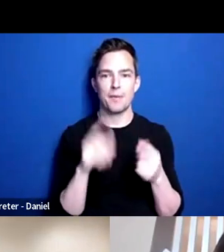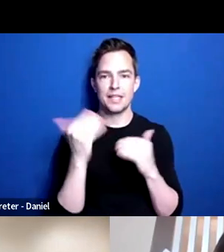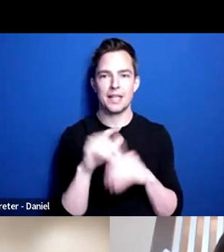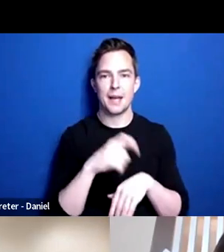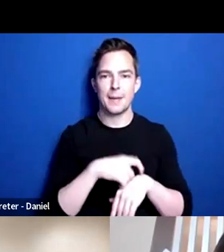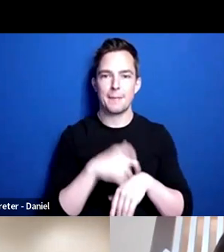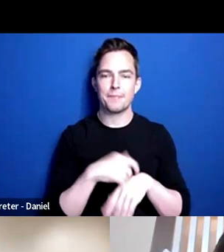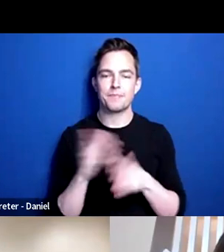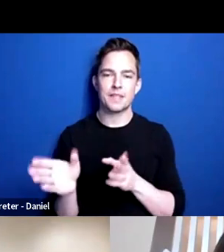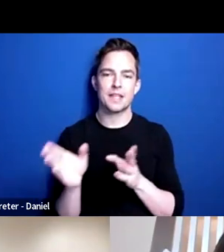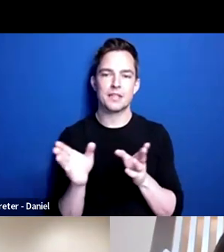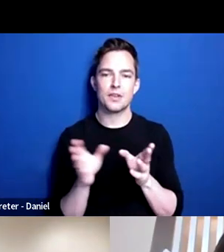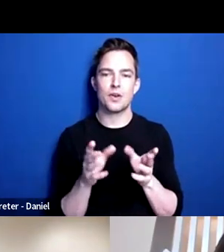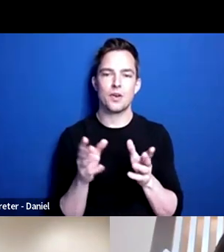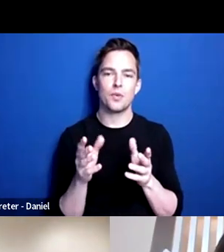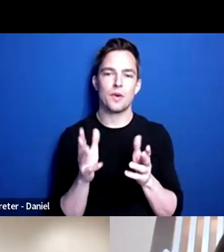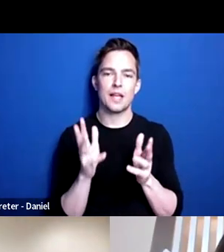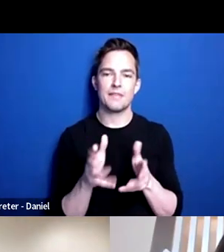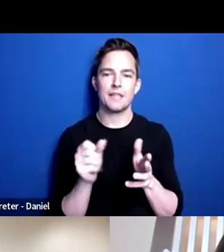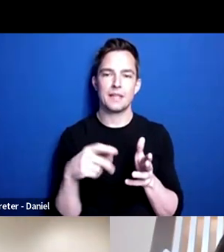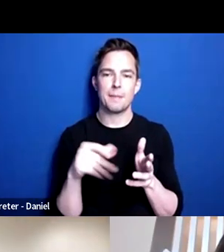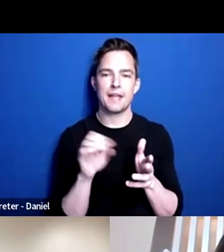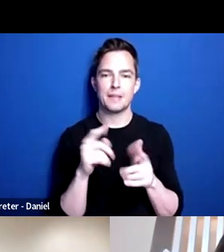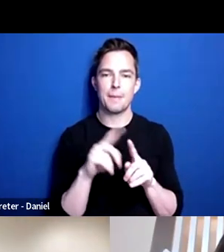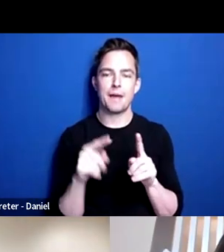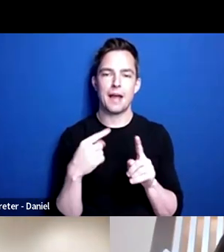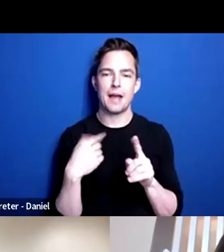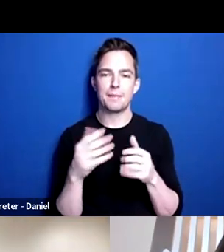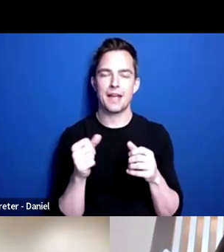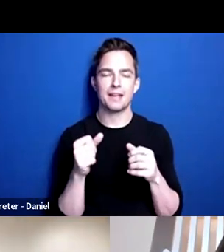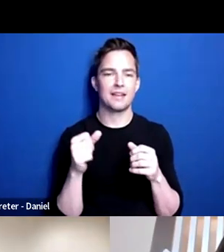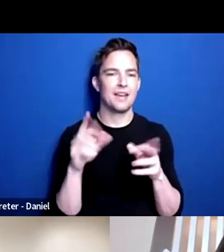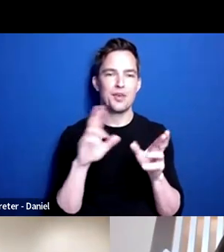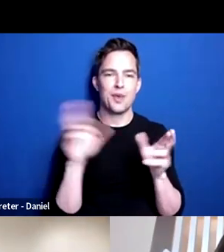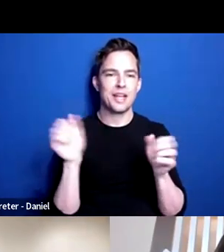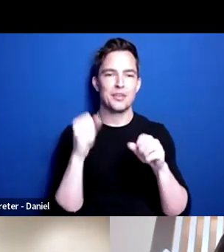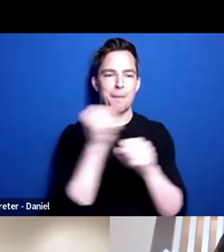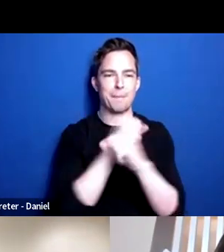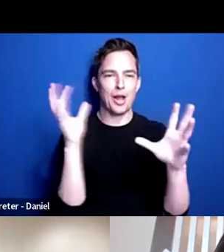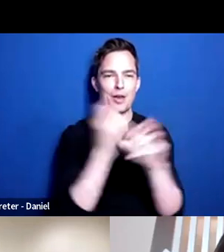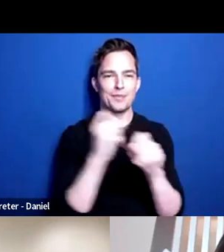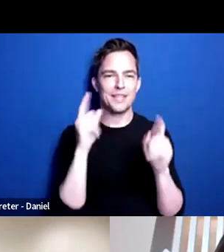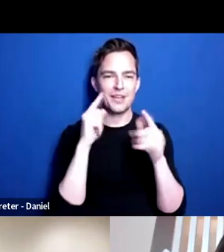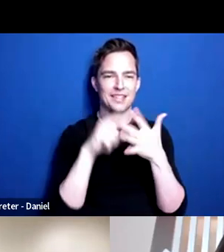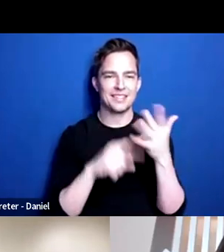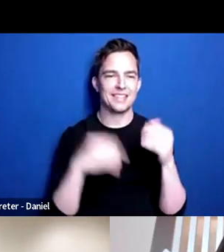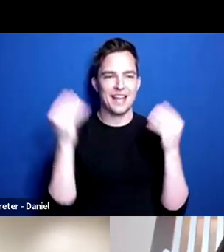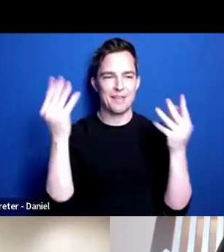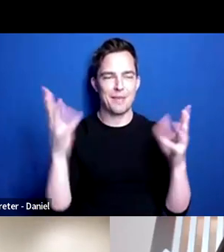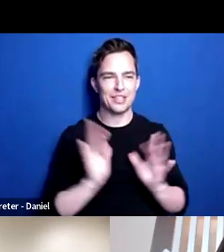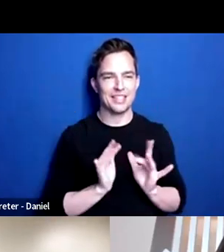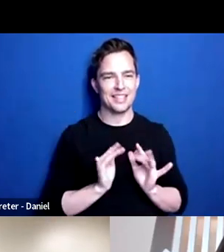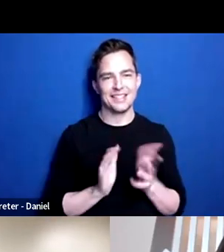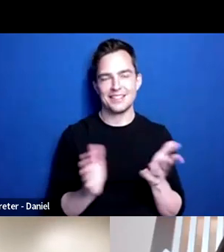in time. And so I want to leave space, but I am like bursting hearing this information. So thank you.